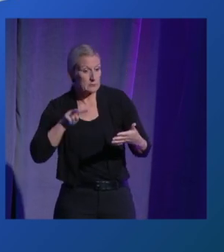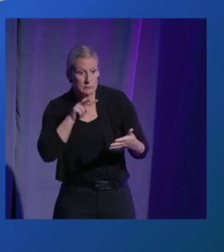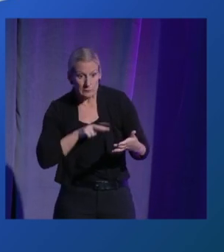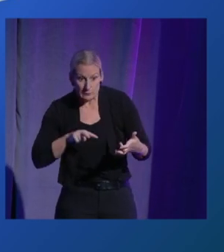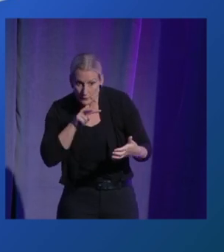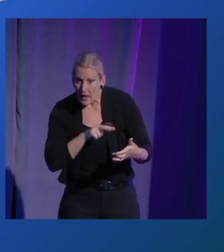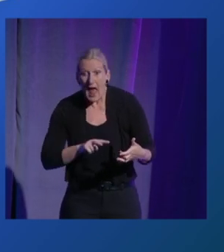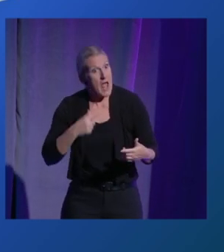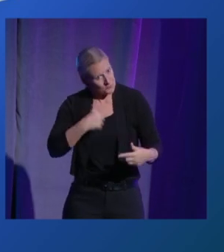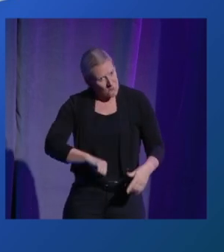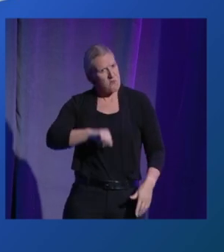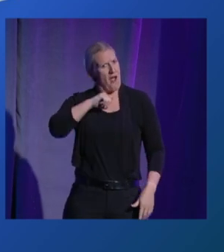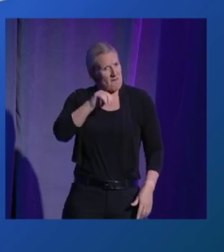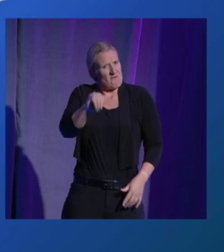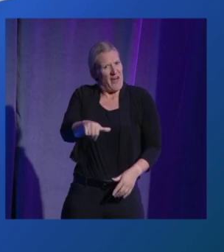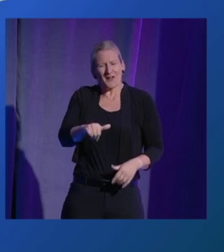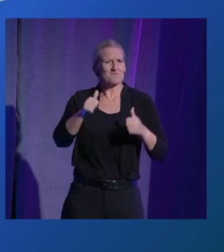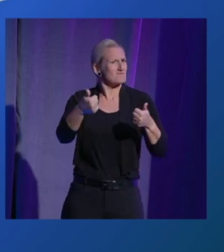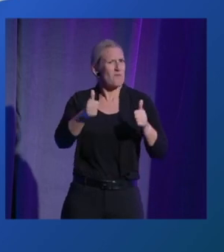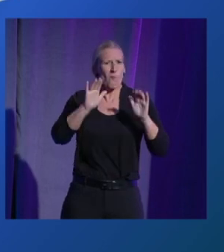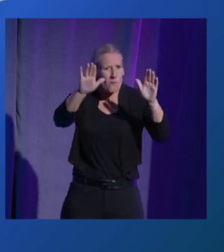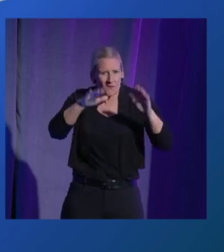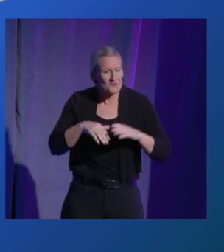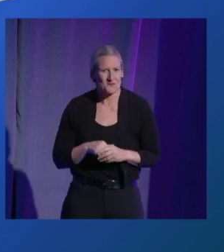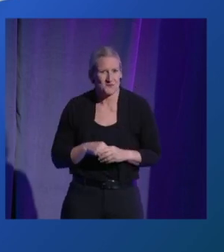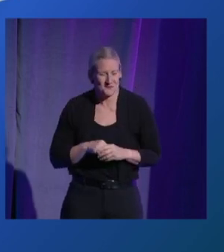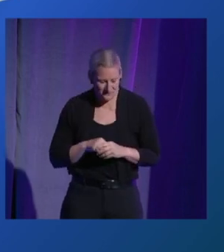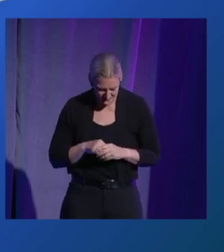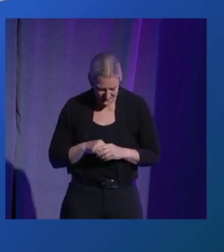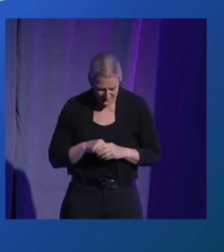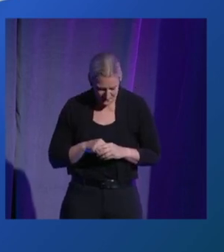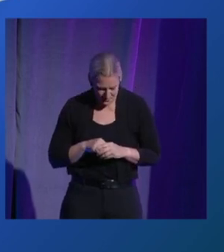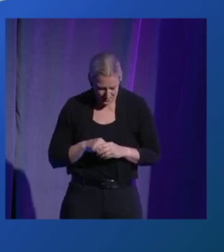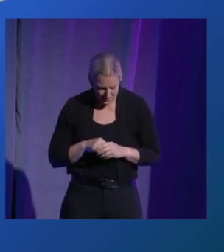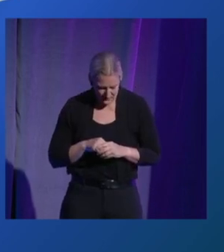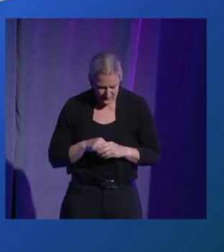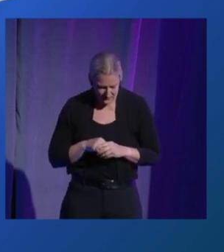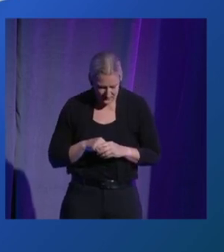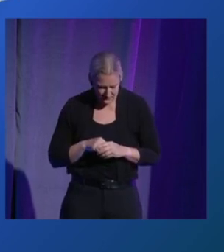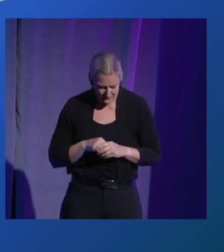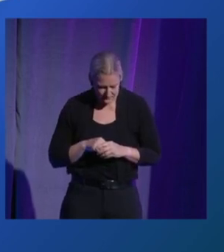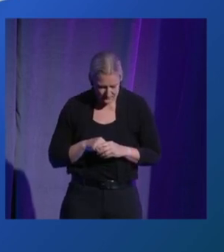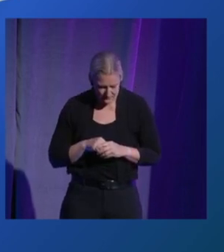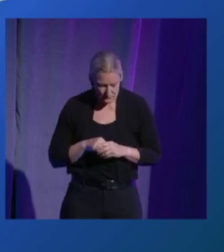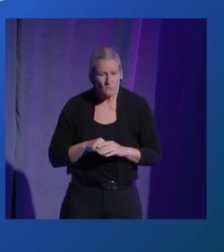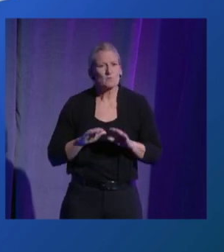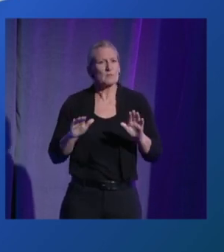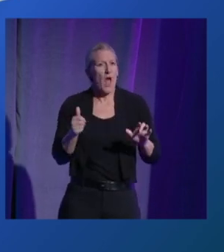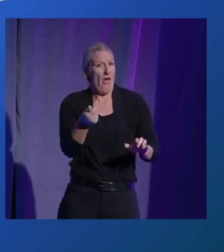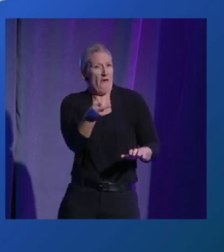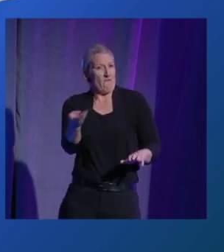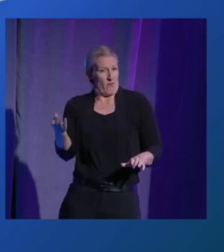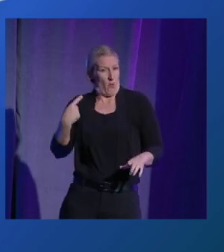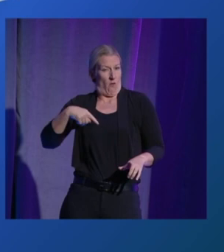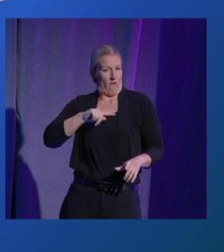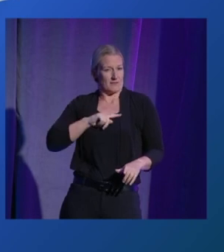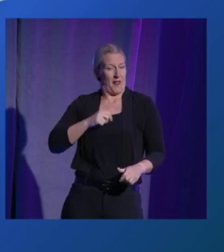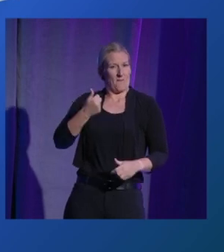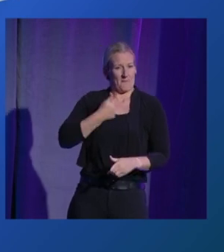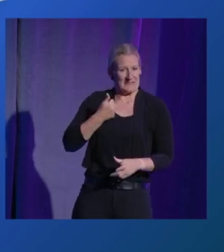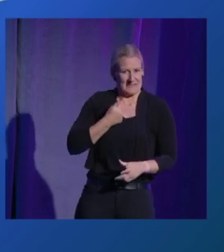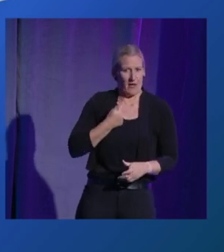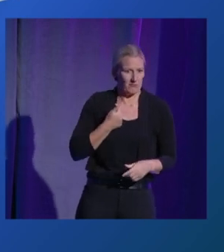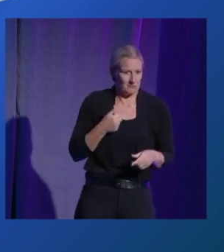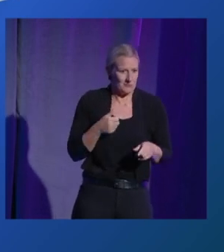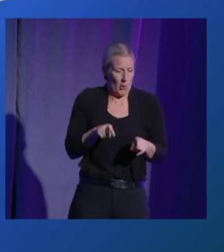that right so that's great um you know and and the then for a few of us I myself as an academic